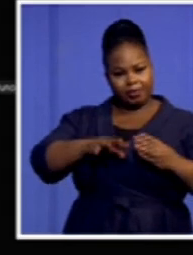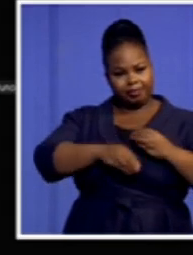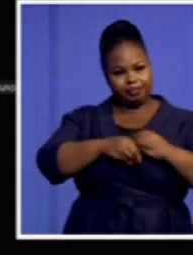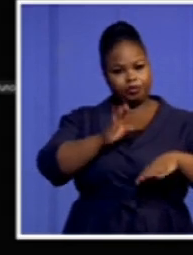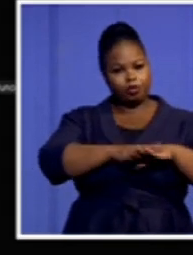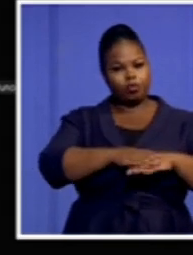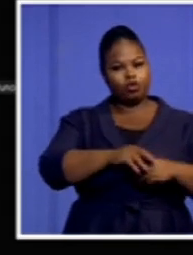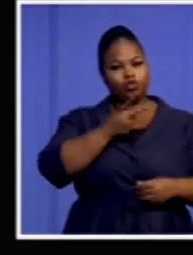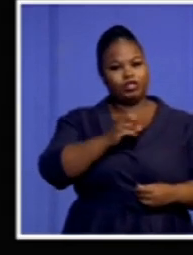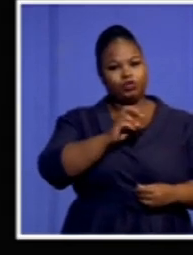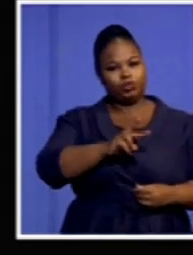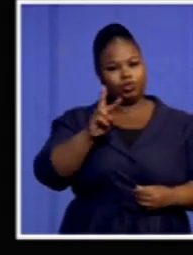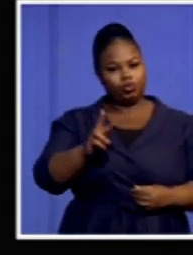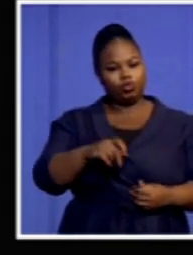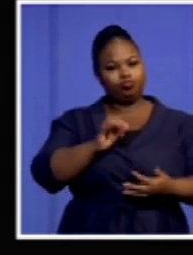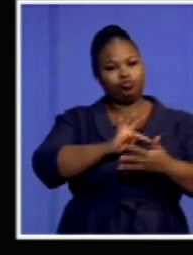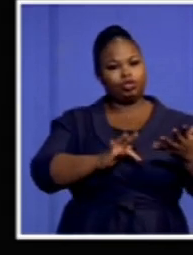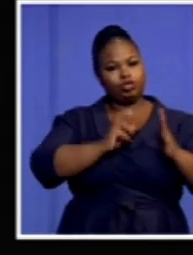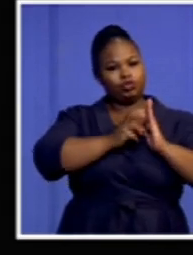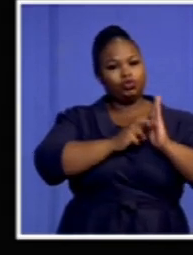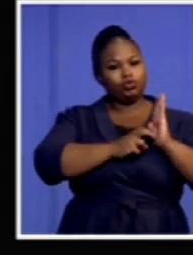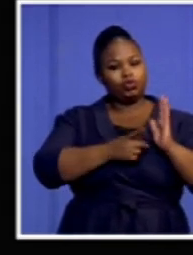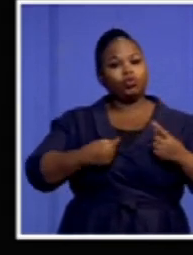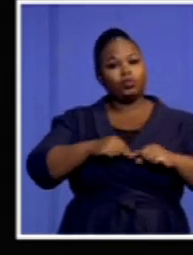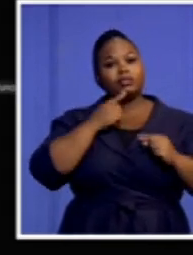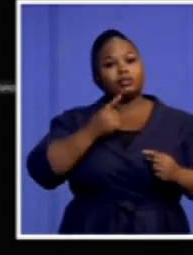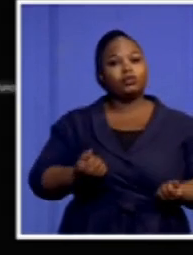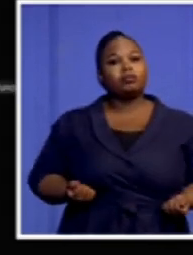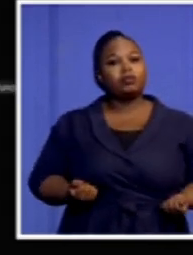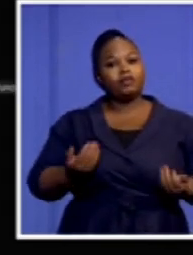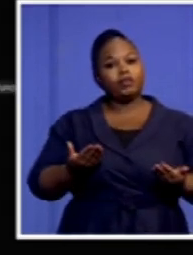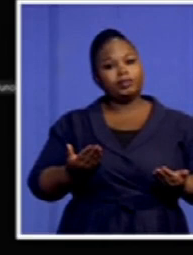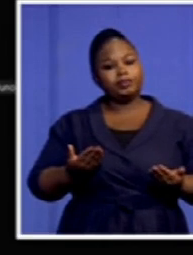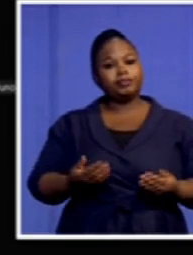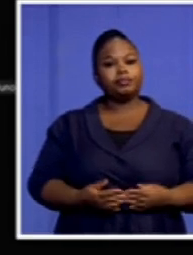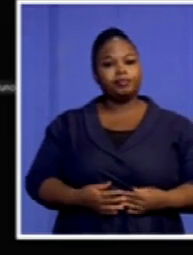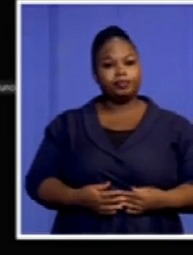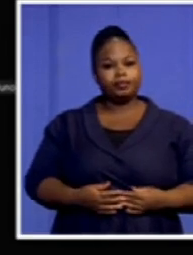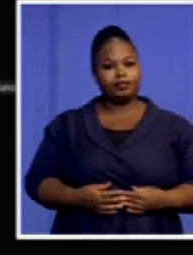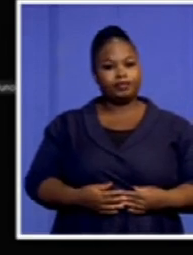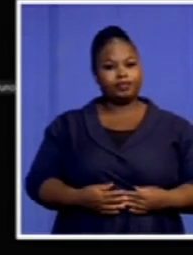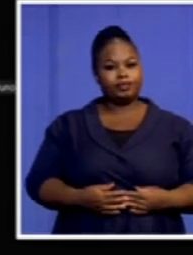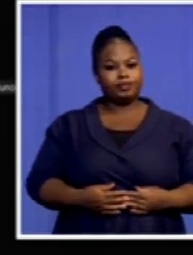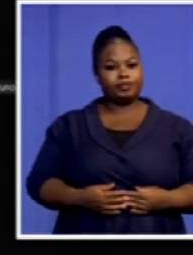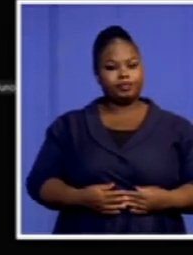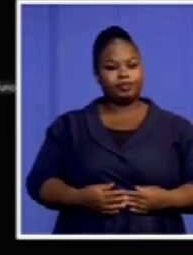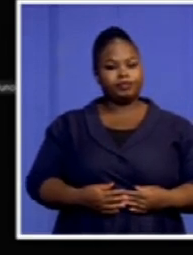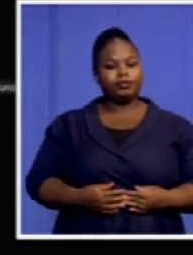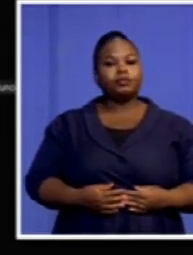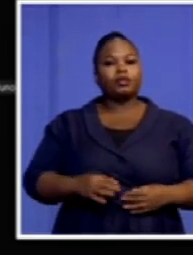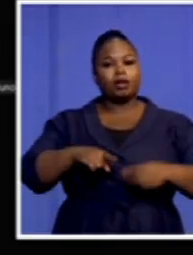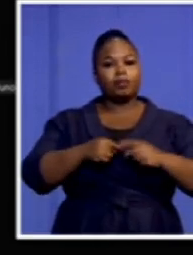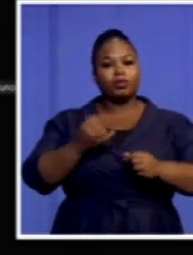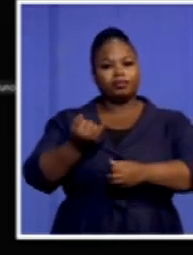the provisions that deal with isolation and quarantine of